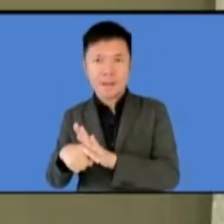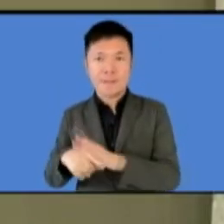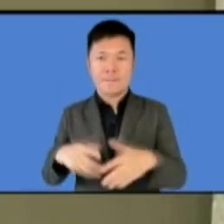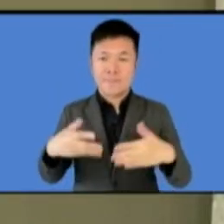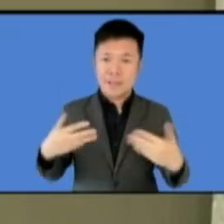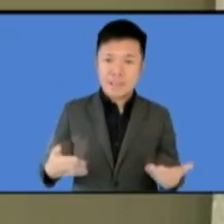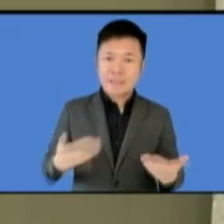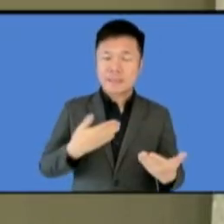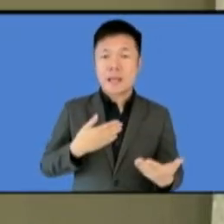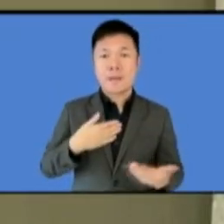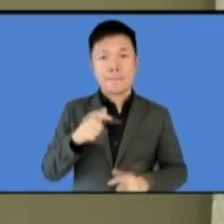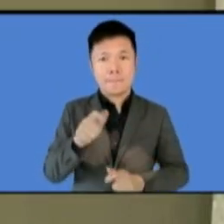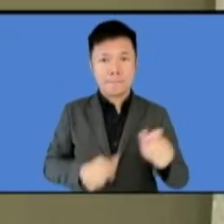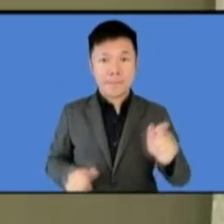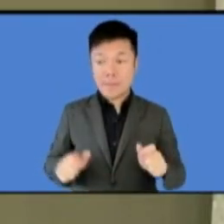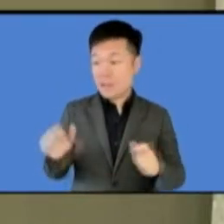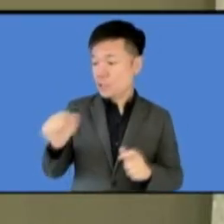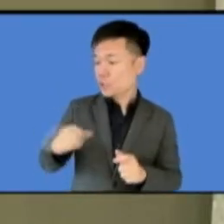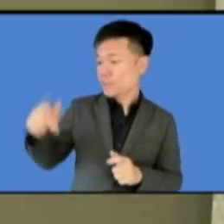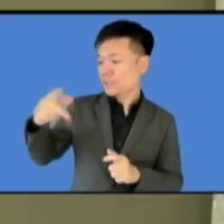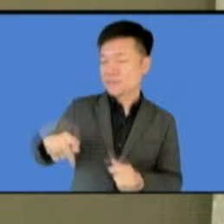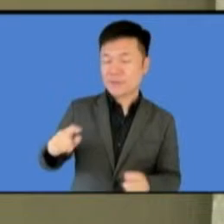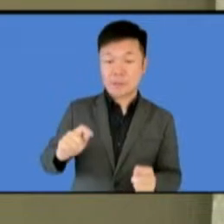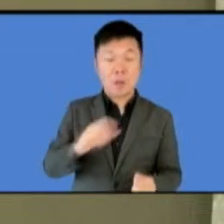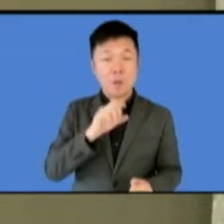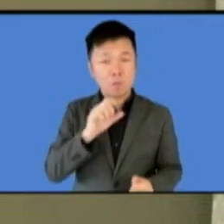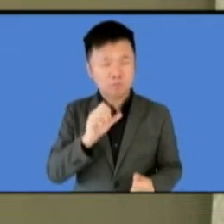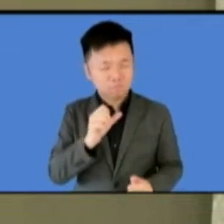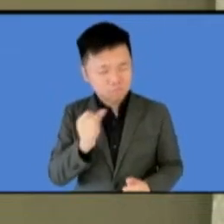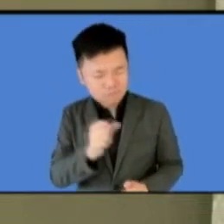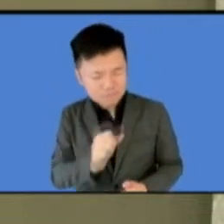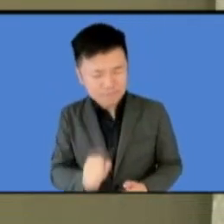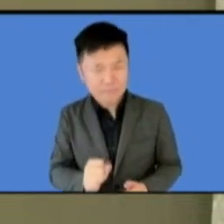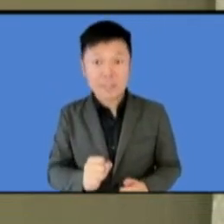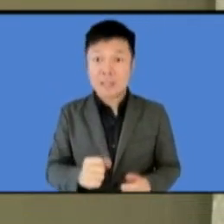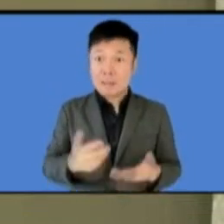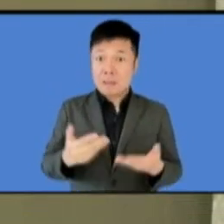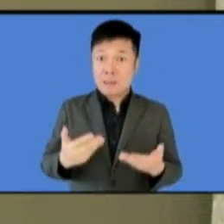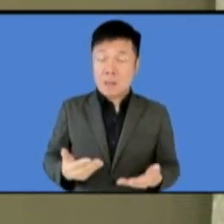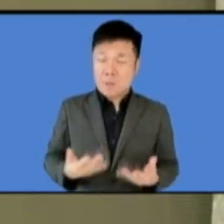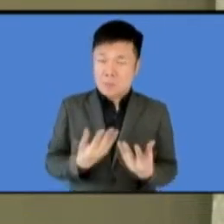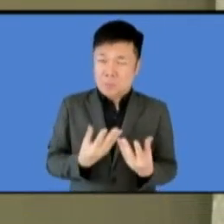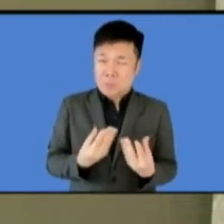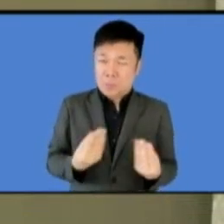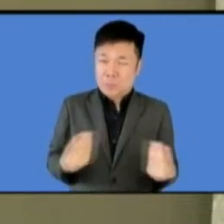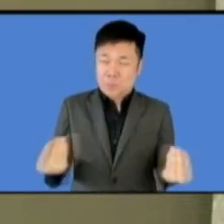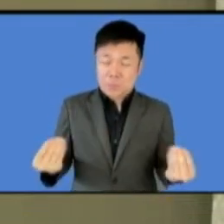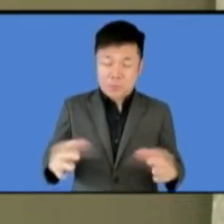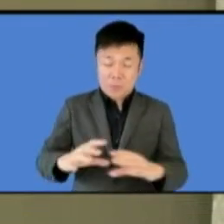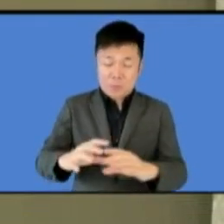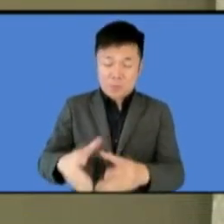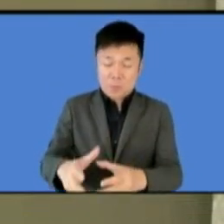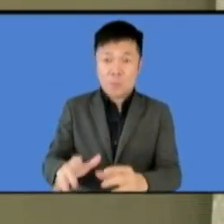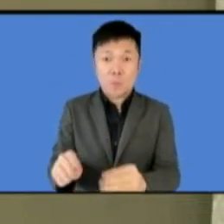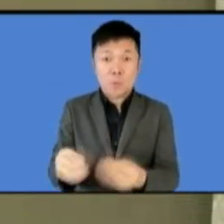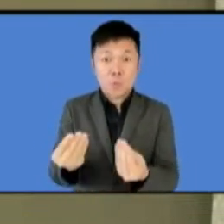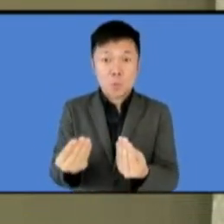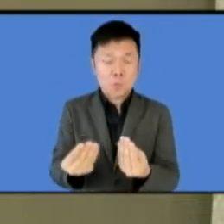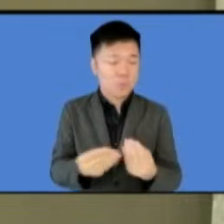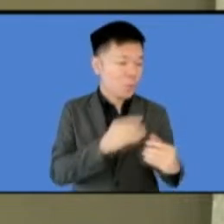population age structure changes. Never before have people of so many age cohorts been living